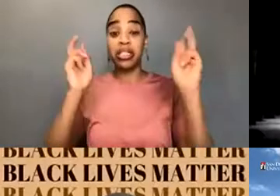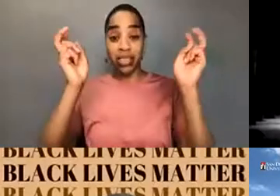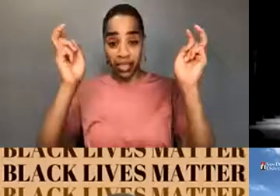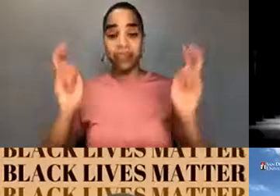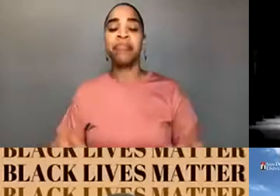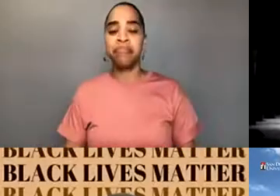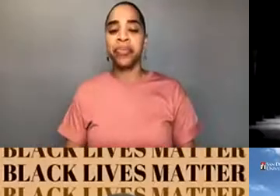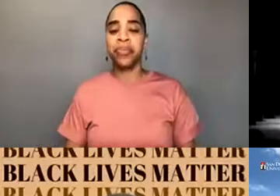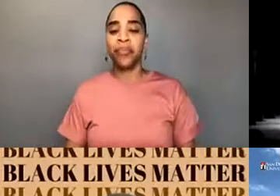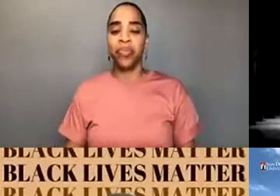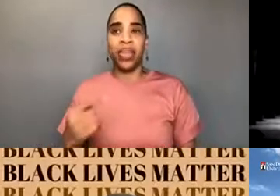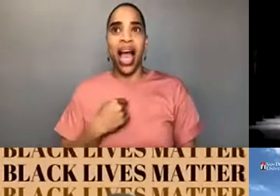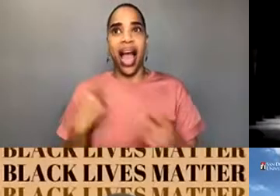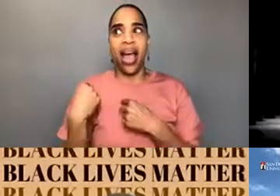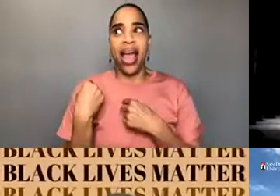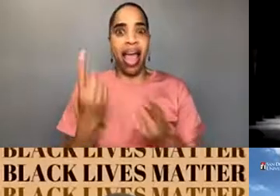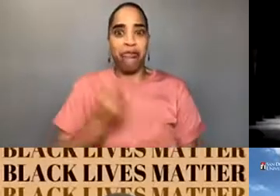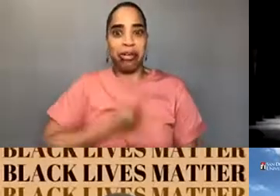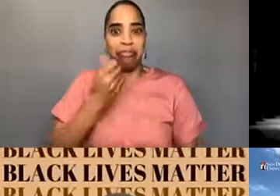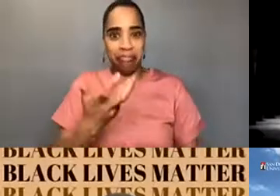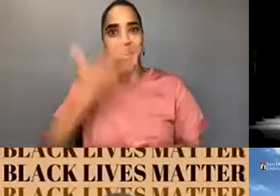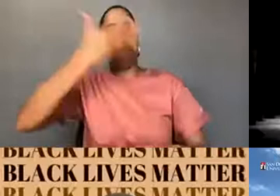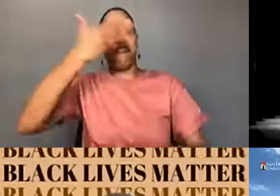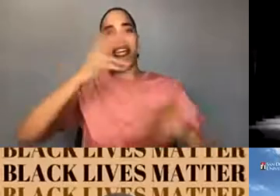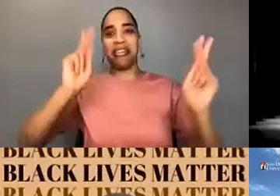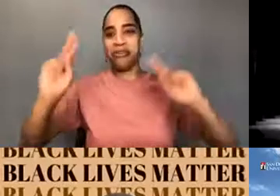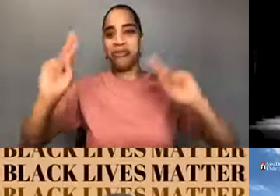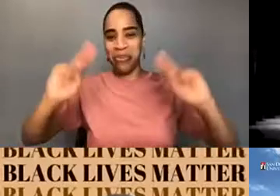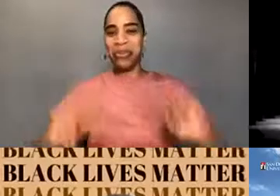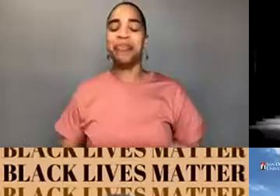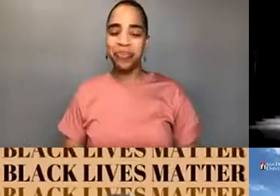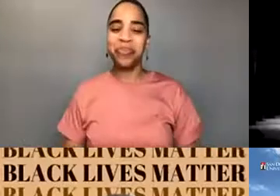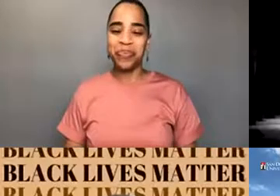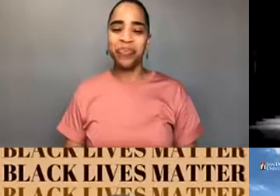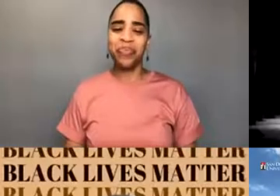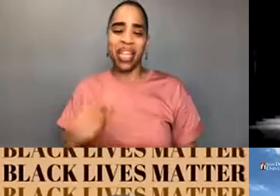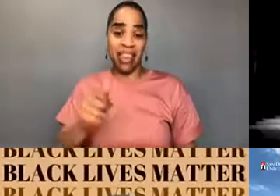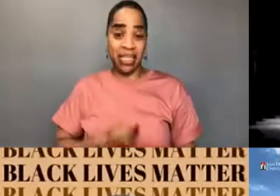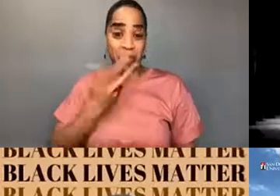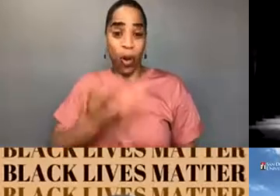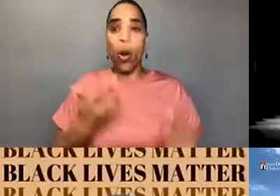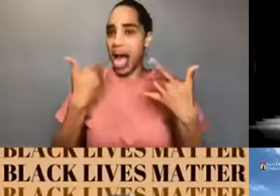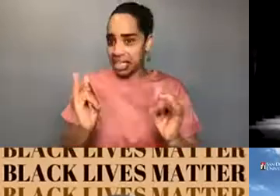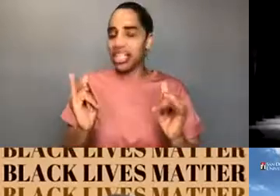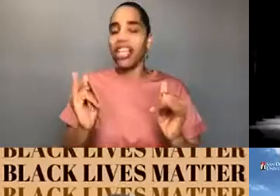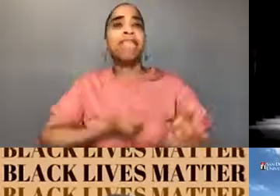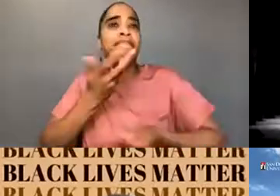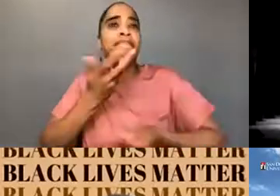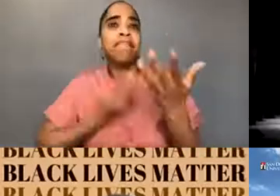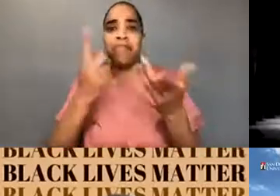poem that I ever performed, right? And it's something that I still perform to this day because I feel